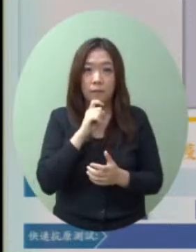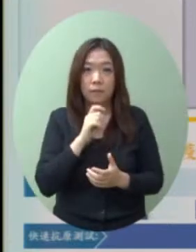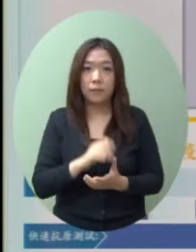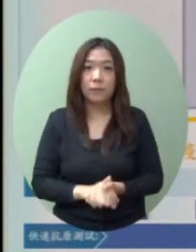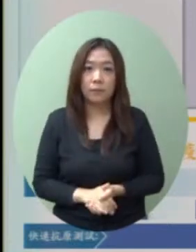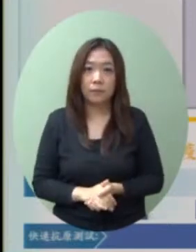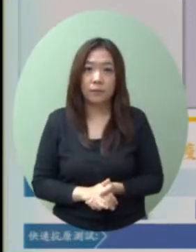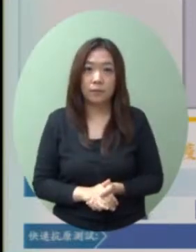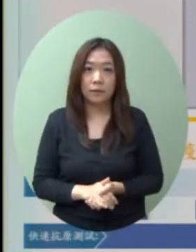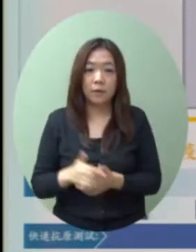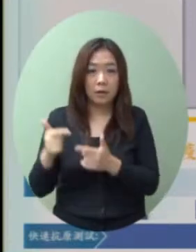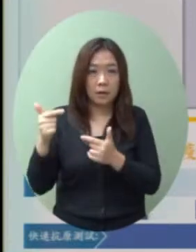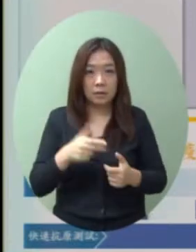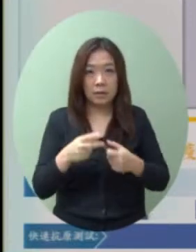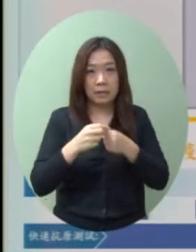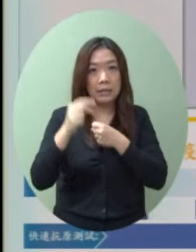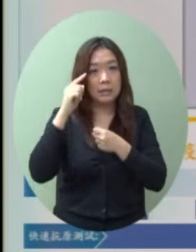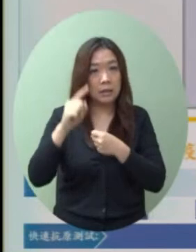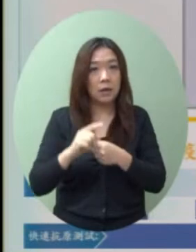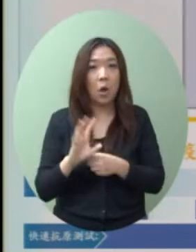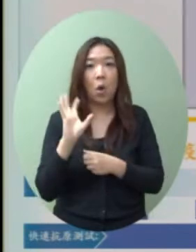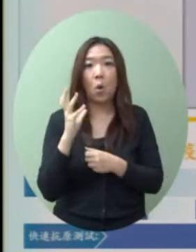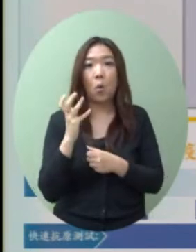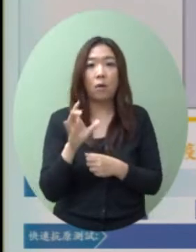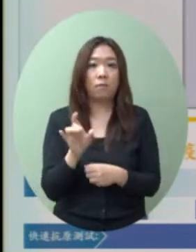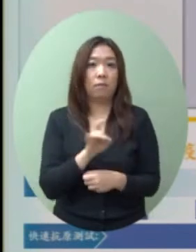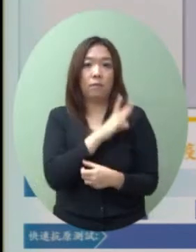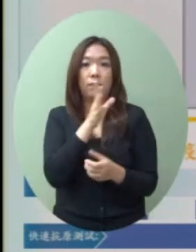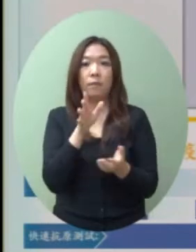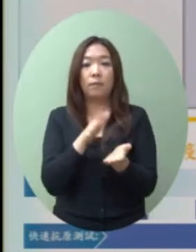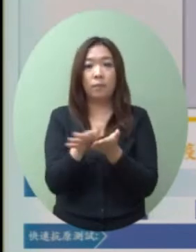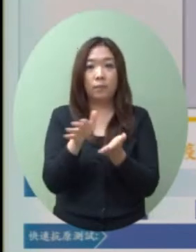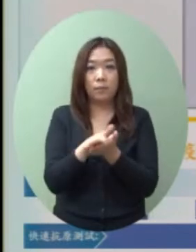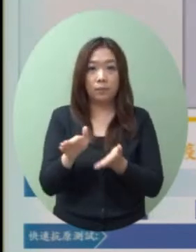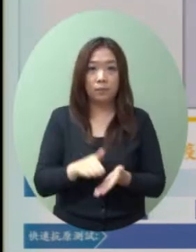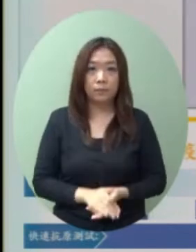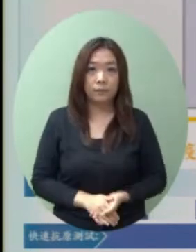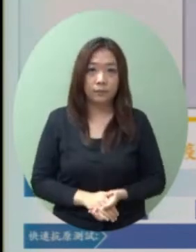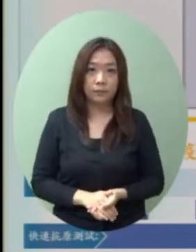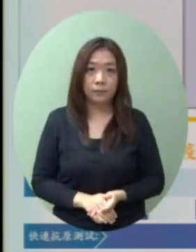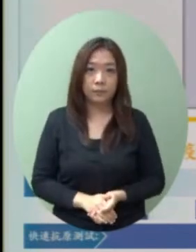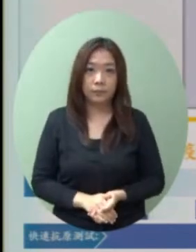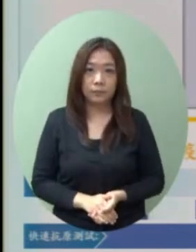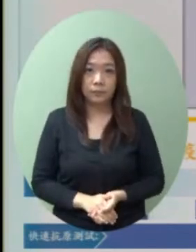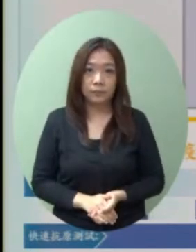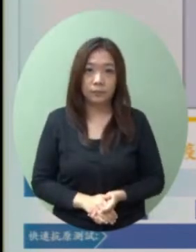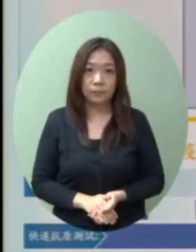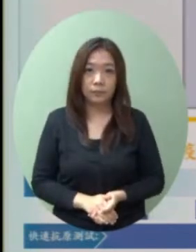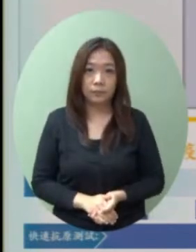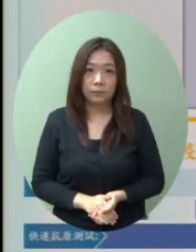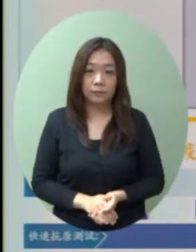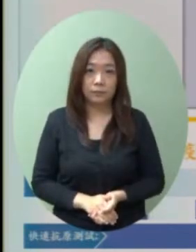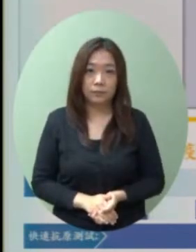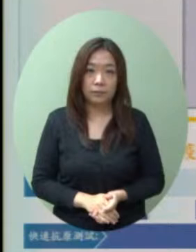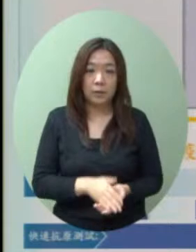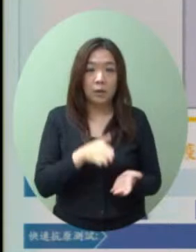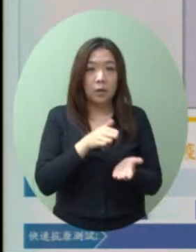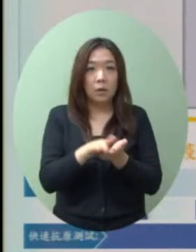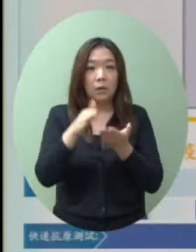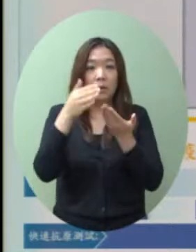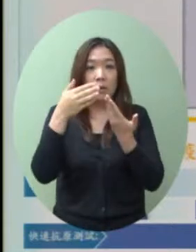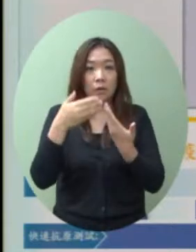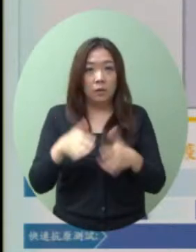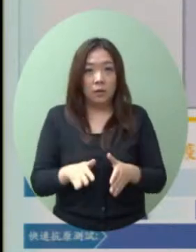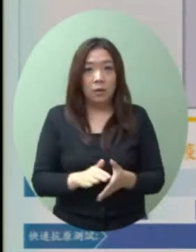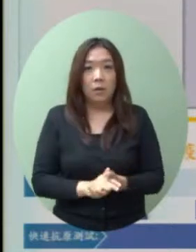day. During that period, there will be a yellow code, and on the 7th day, the yellow code will